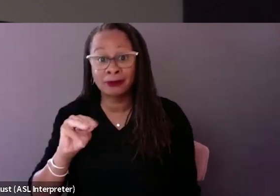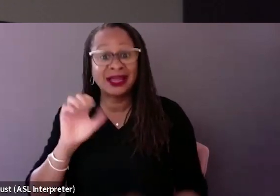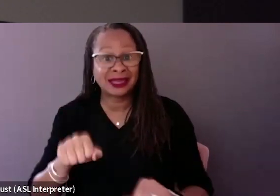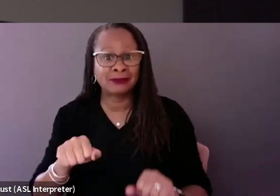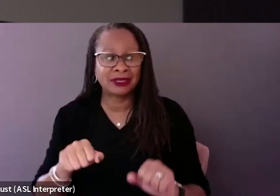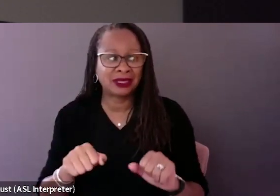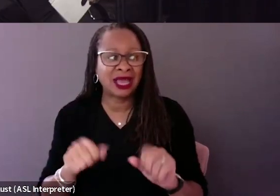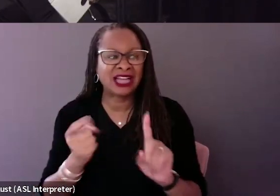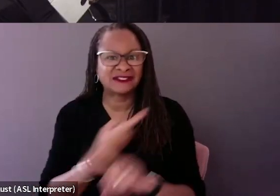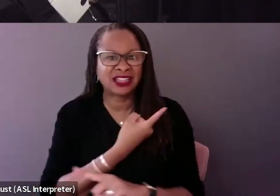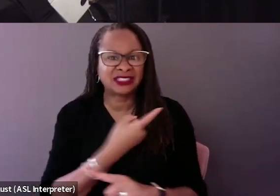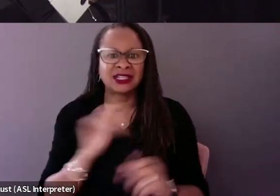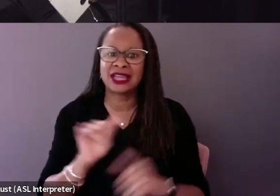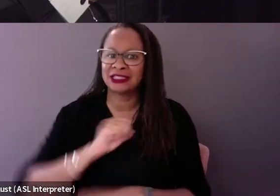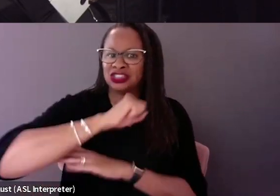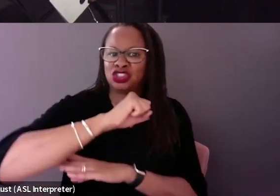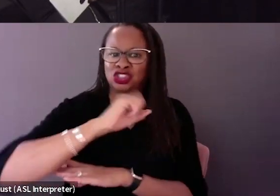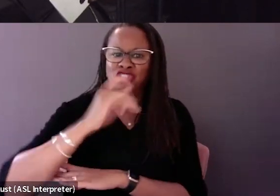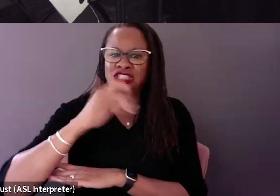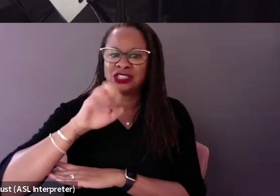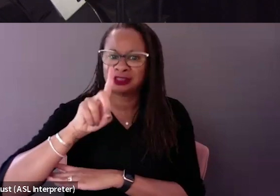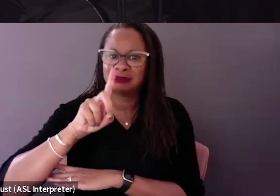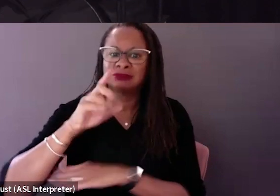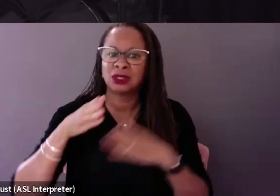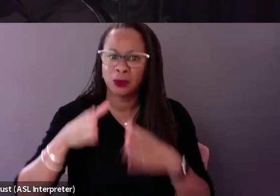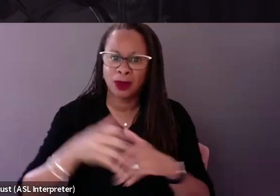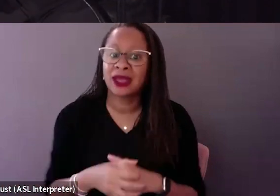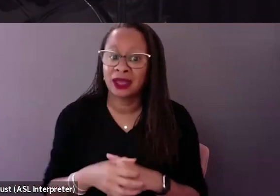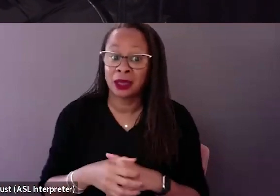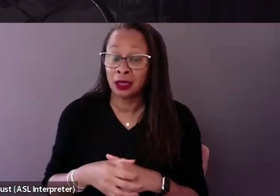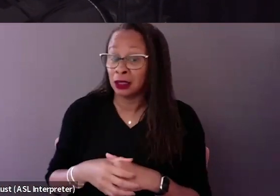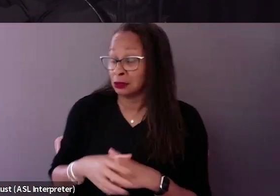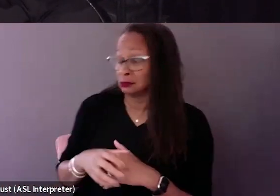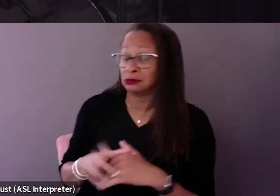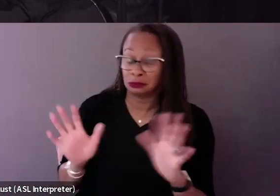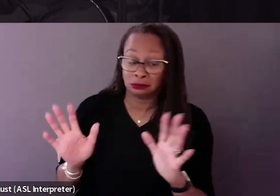deflector shield. Yeah. In a sense. I think that's right. And